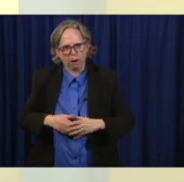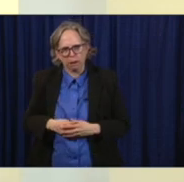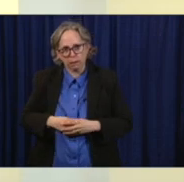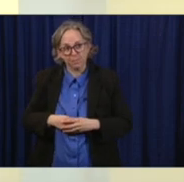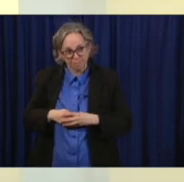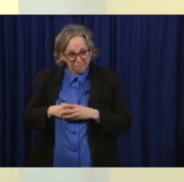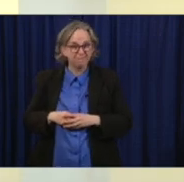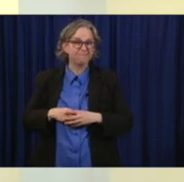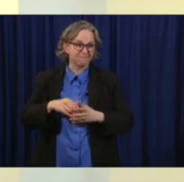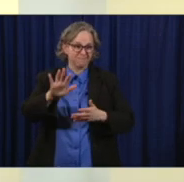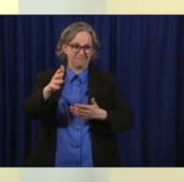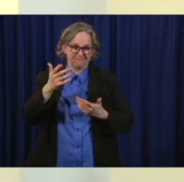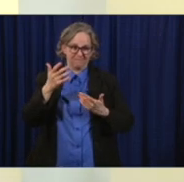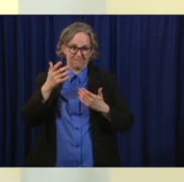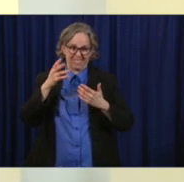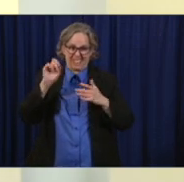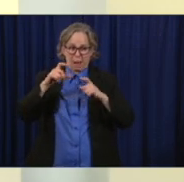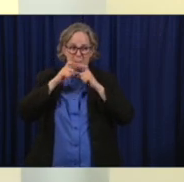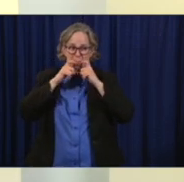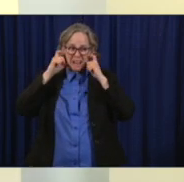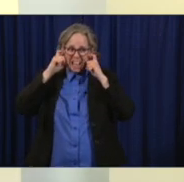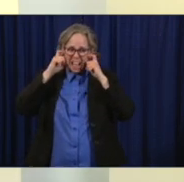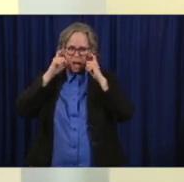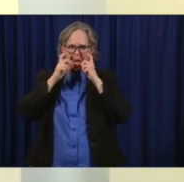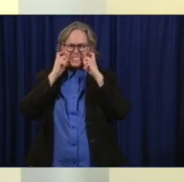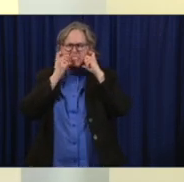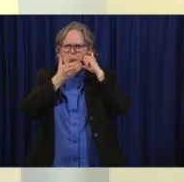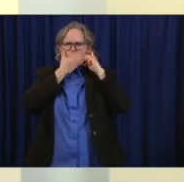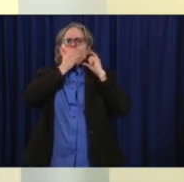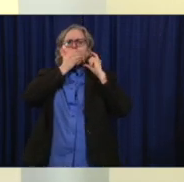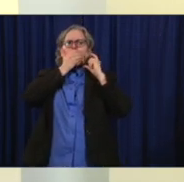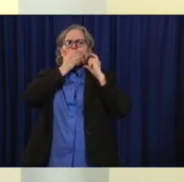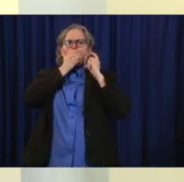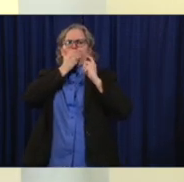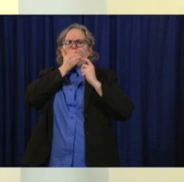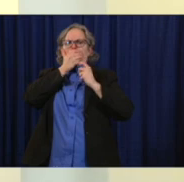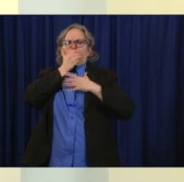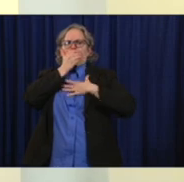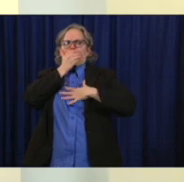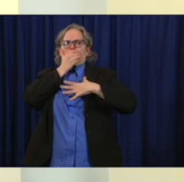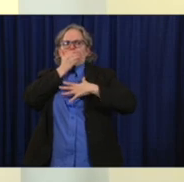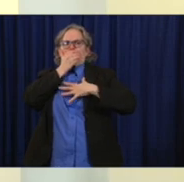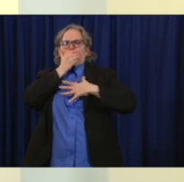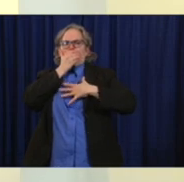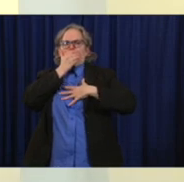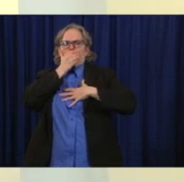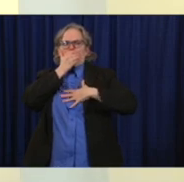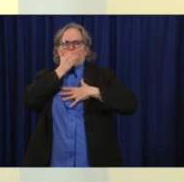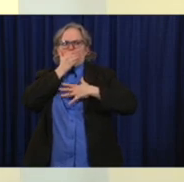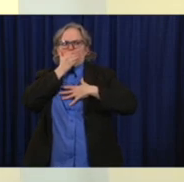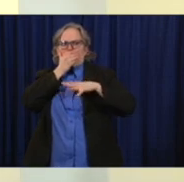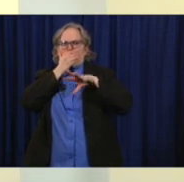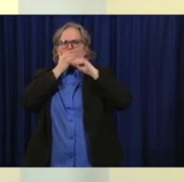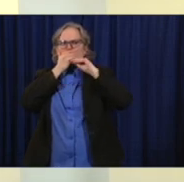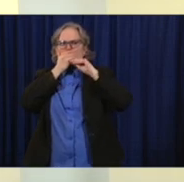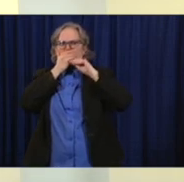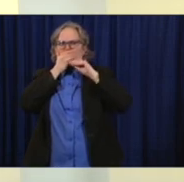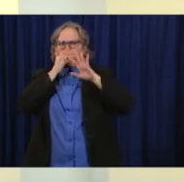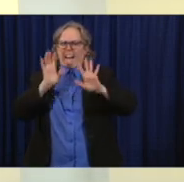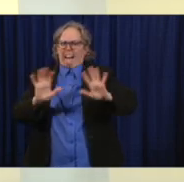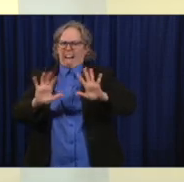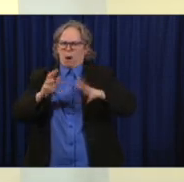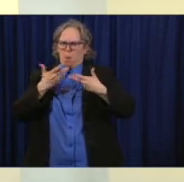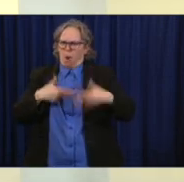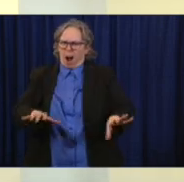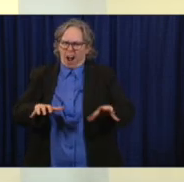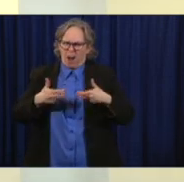so tight, you know, that like what you're talking about is breathing in your own carbon dioxide. And so if anyone was feeling